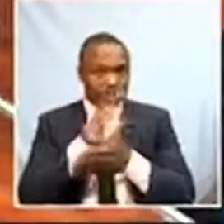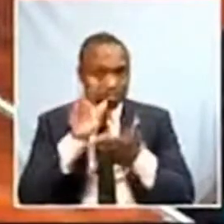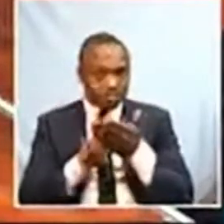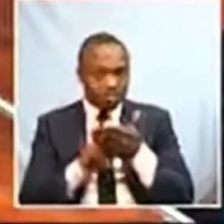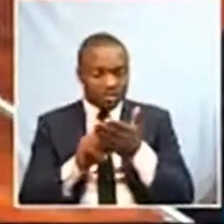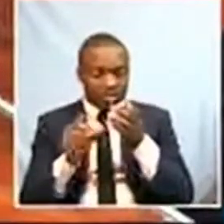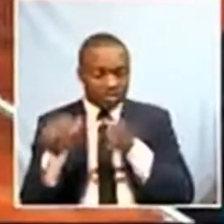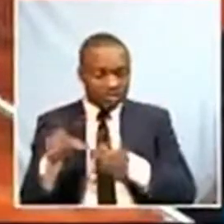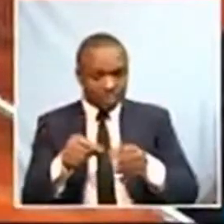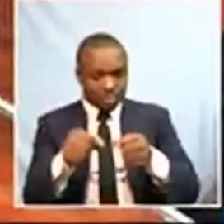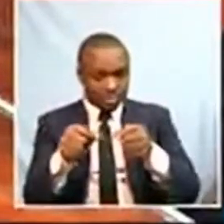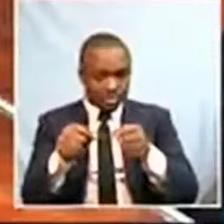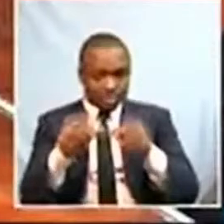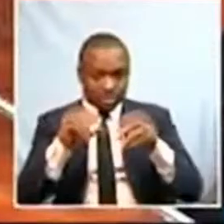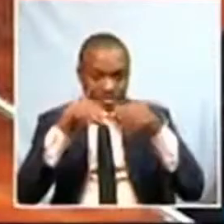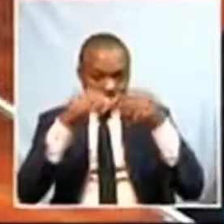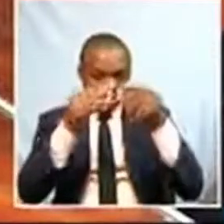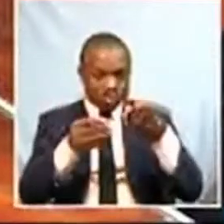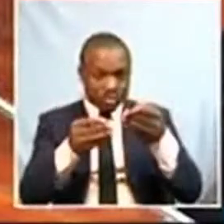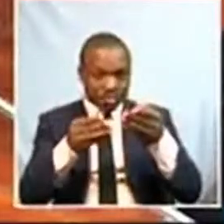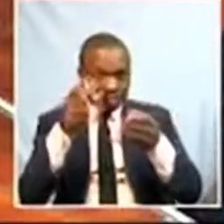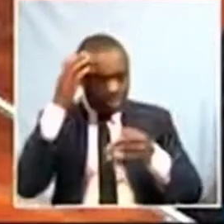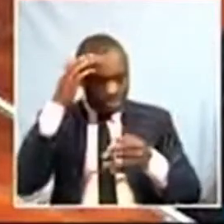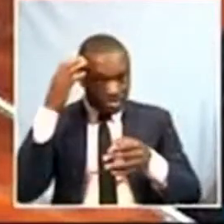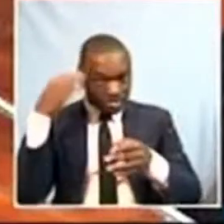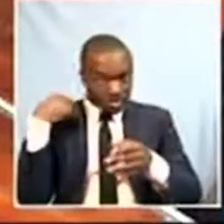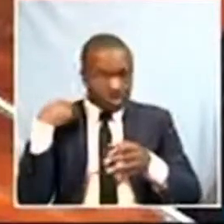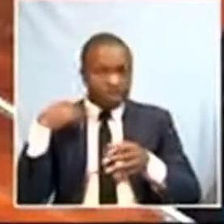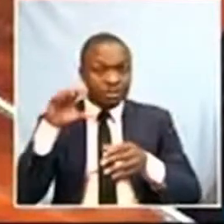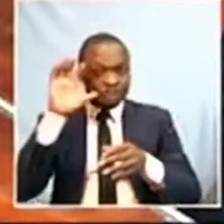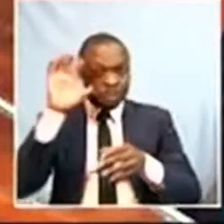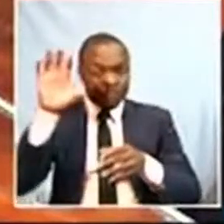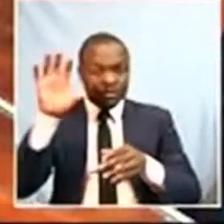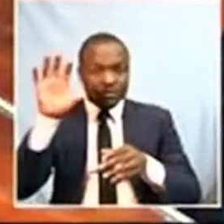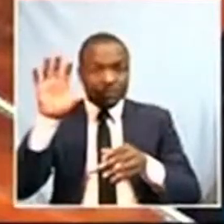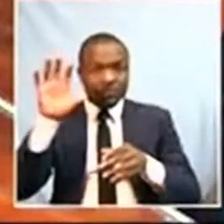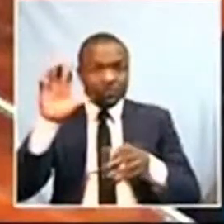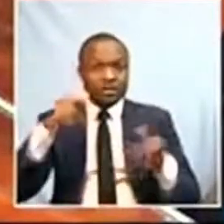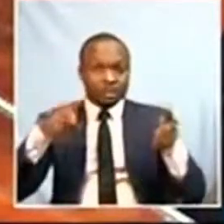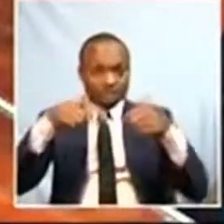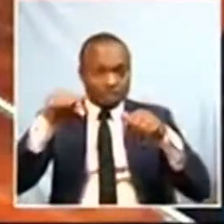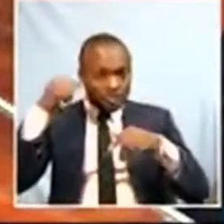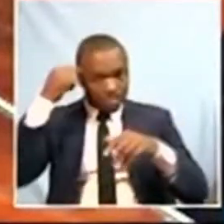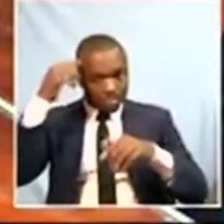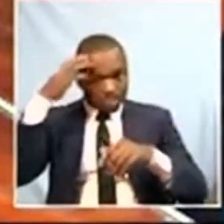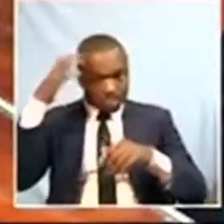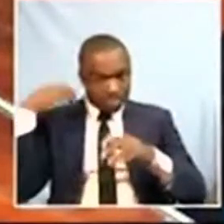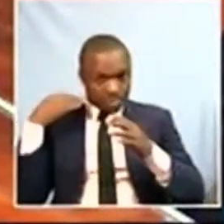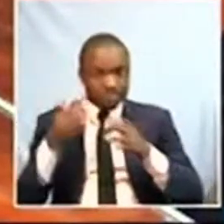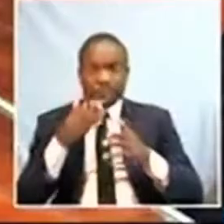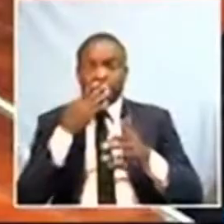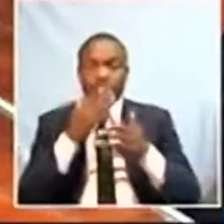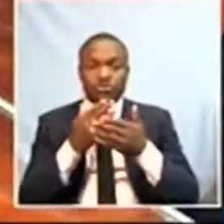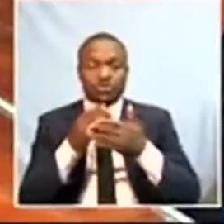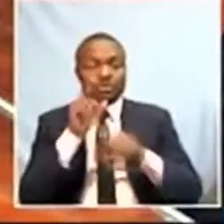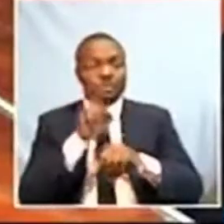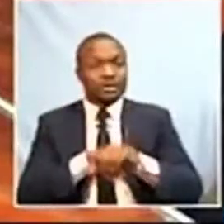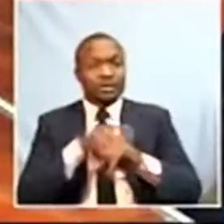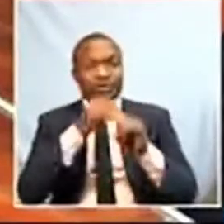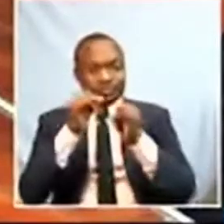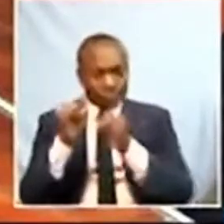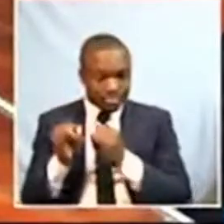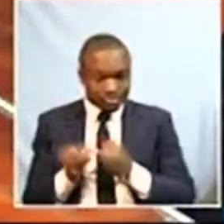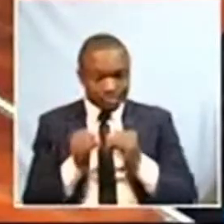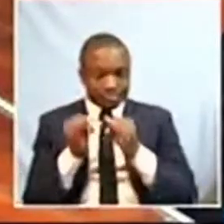been delegated to the Office of the Provincial Local Government Officer to ensure timely implementation of projects.